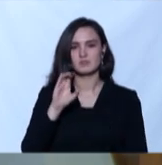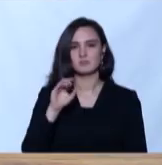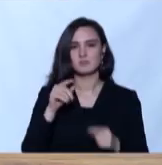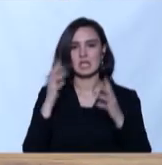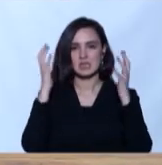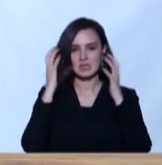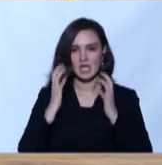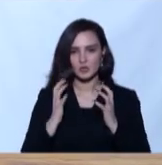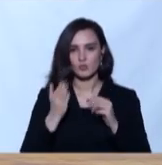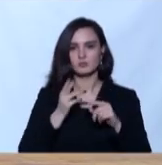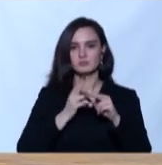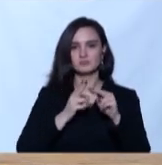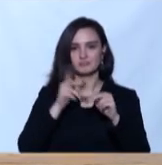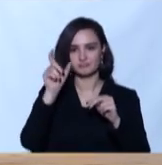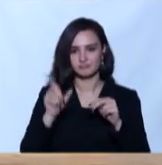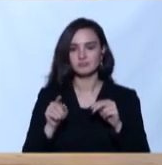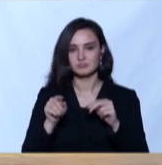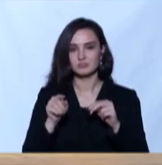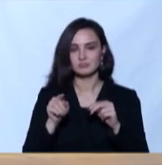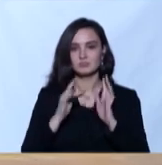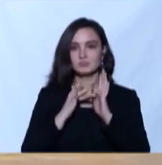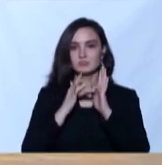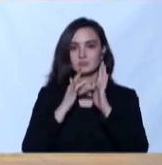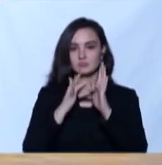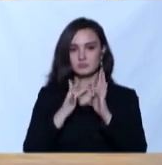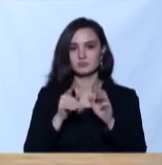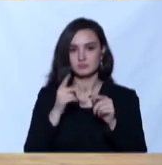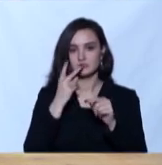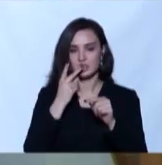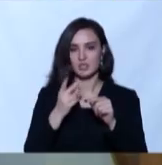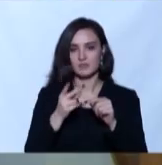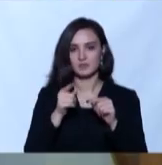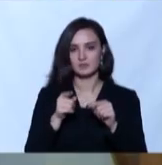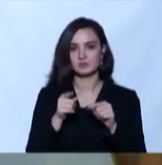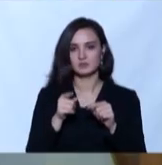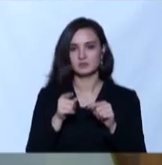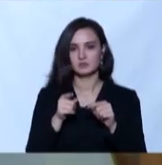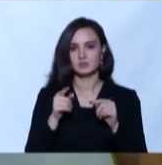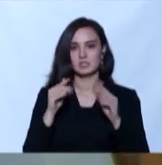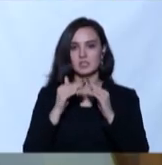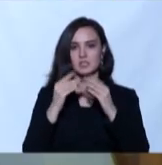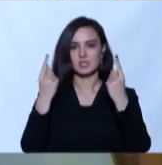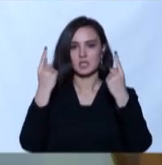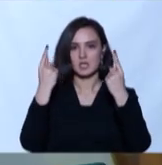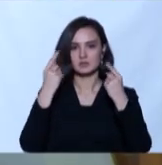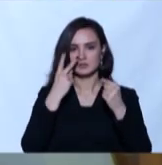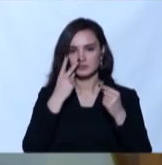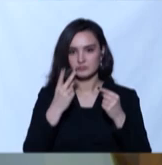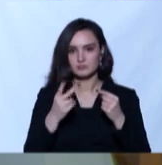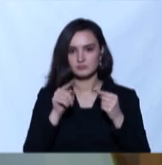a lion. Together, they travel down the yellow brick road towards the Emerald Castle in search of the